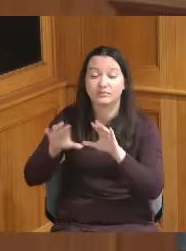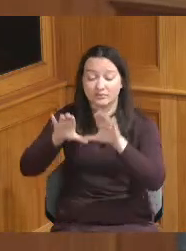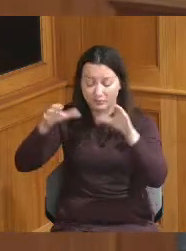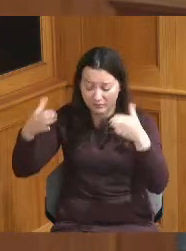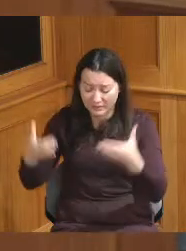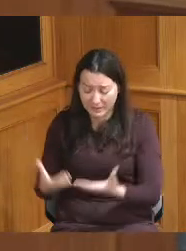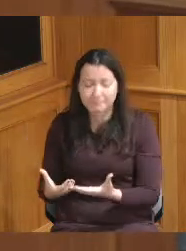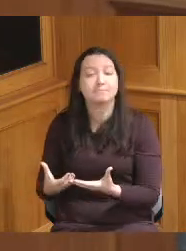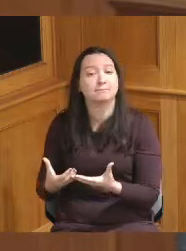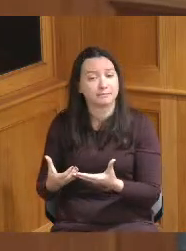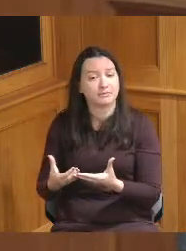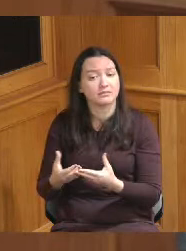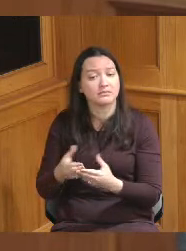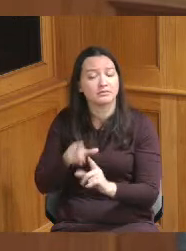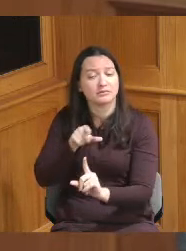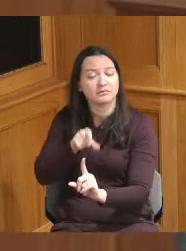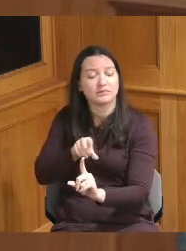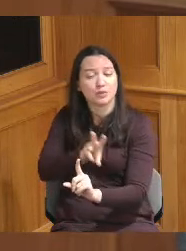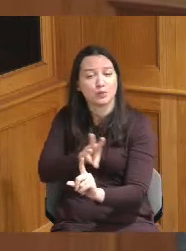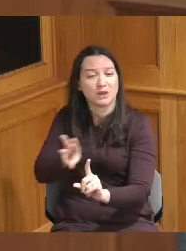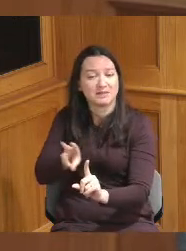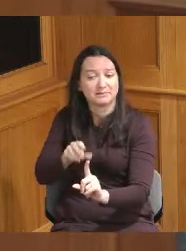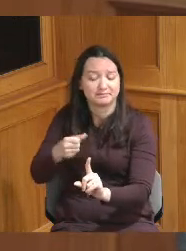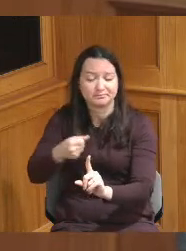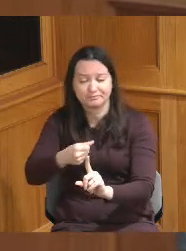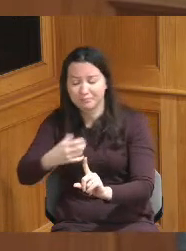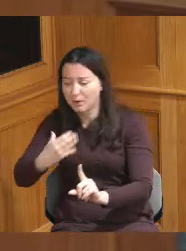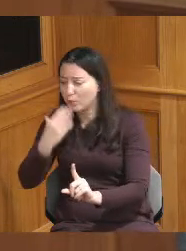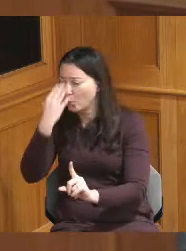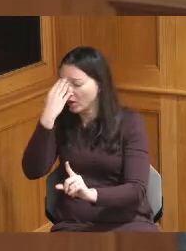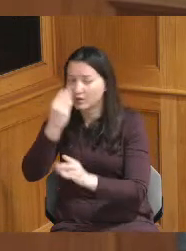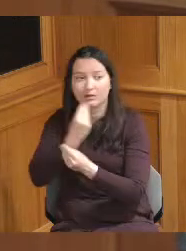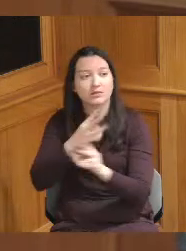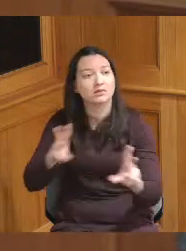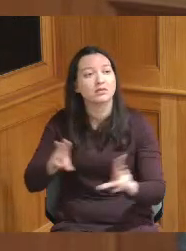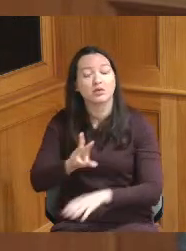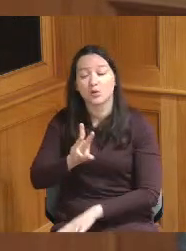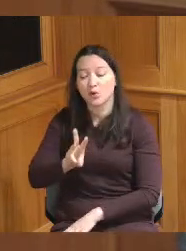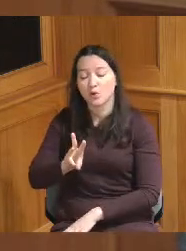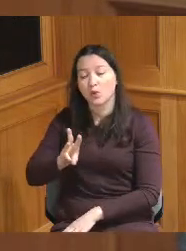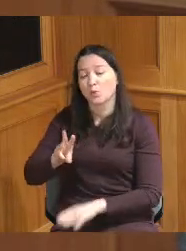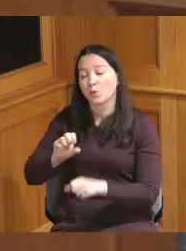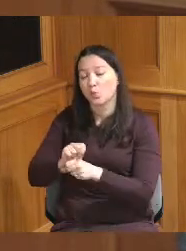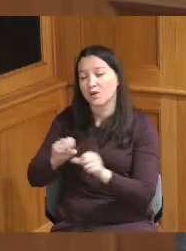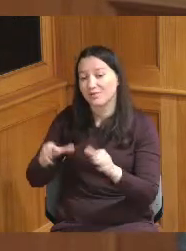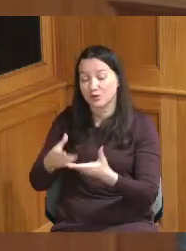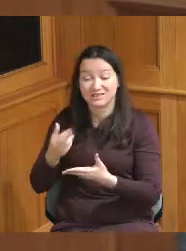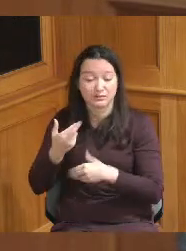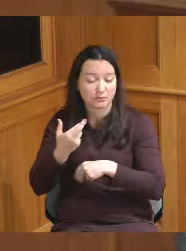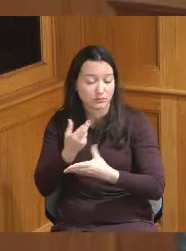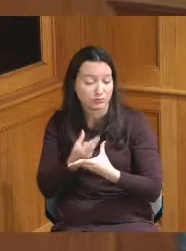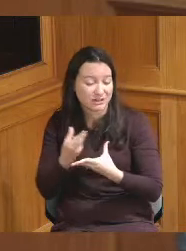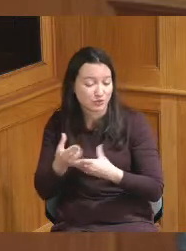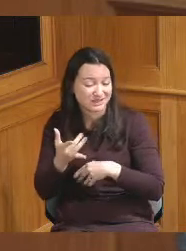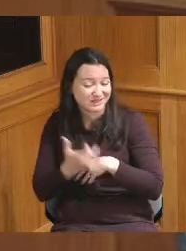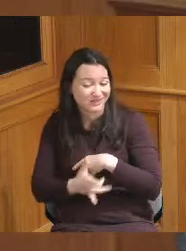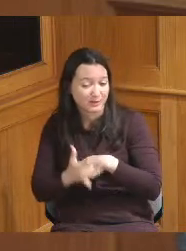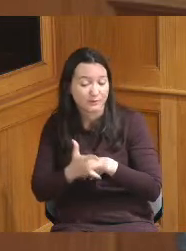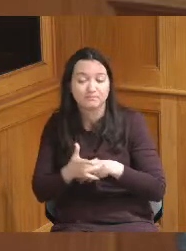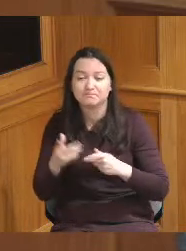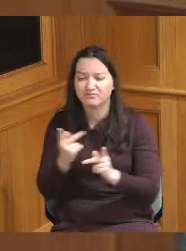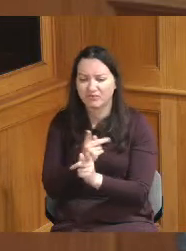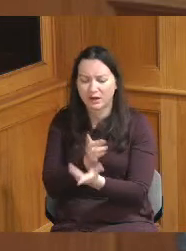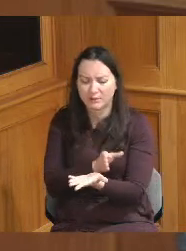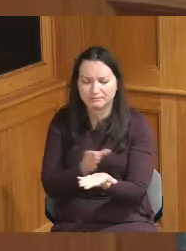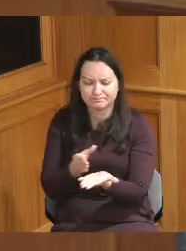map to be housed on a website to expand awareness of the workforce resources available to residents and provide